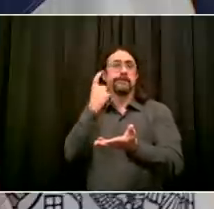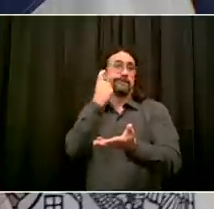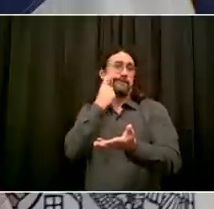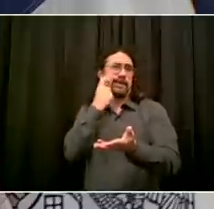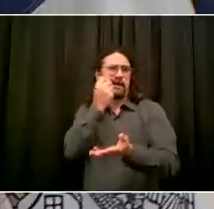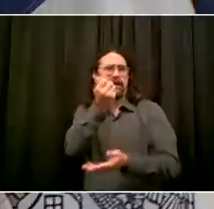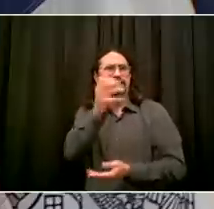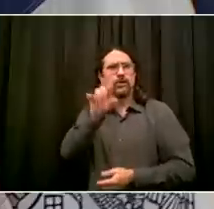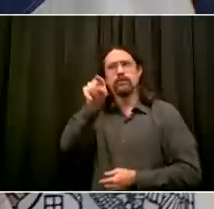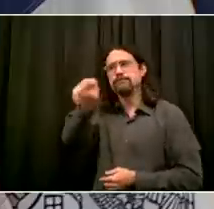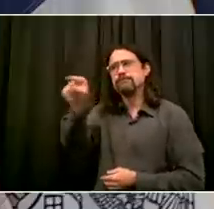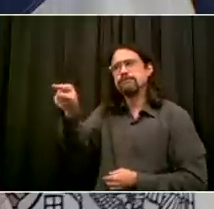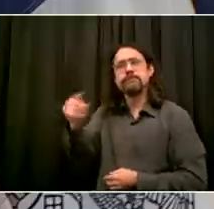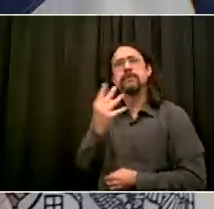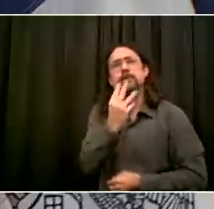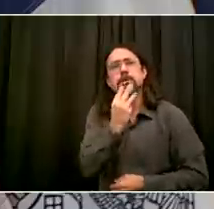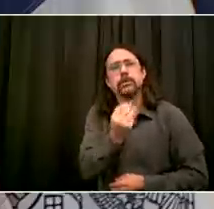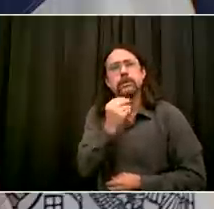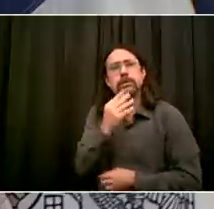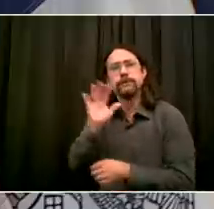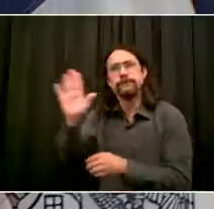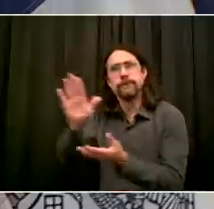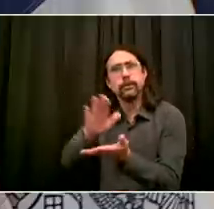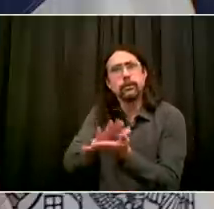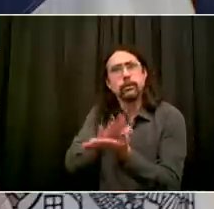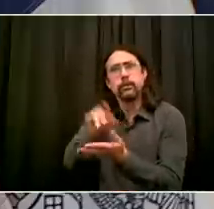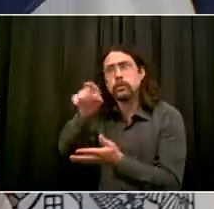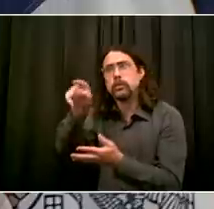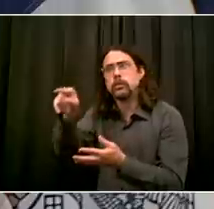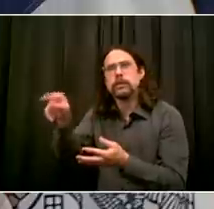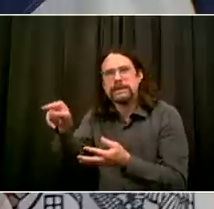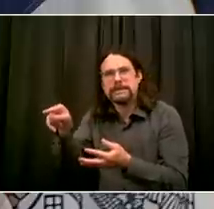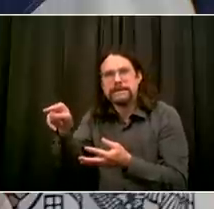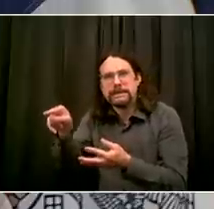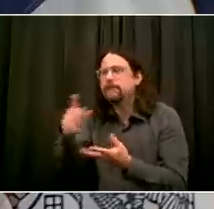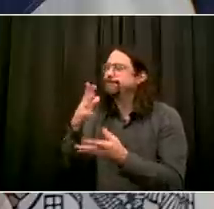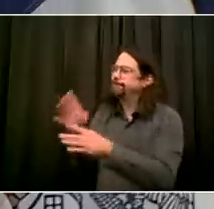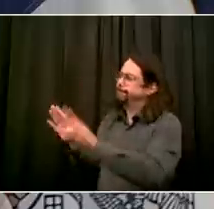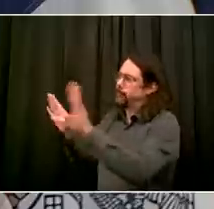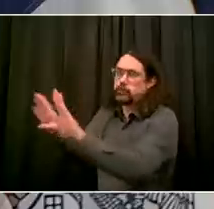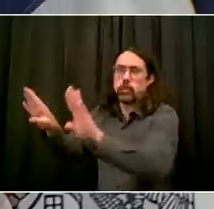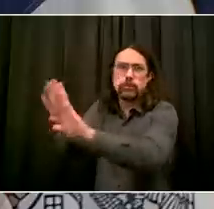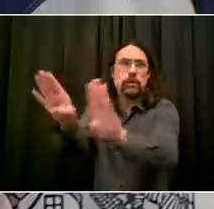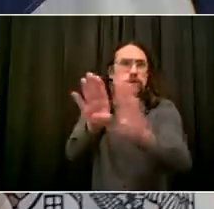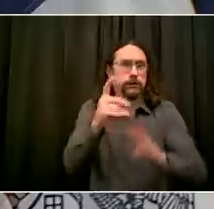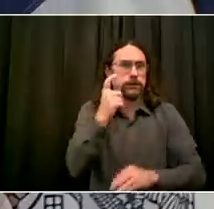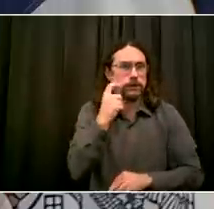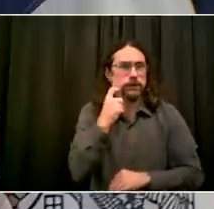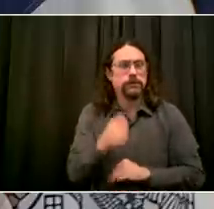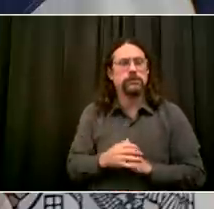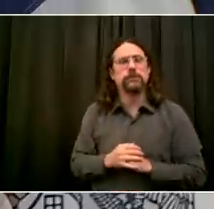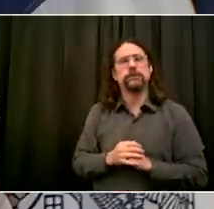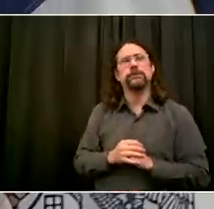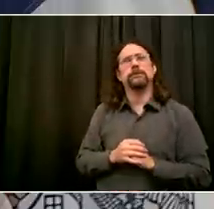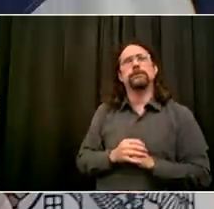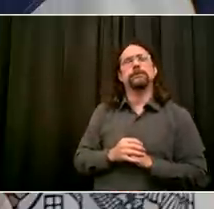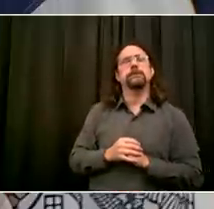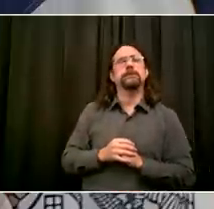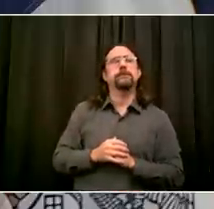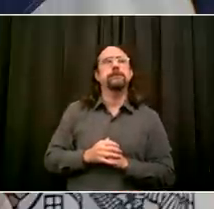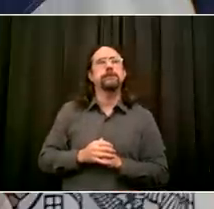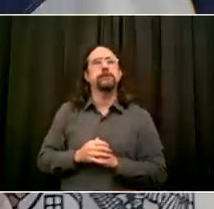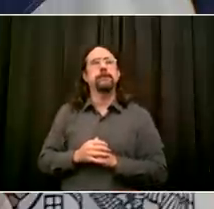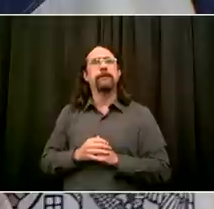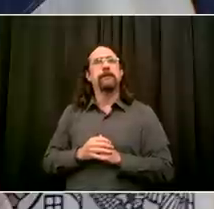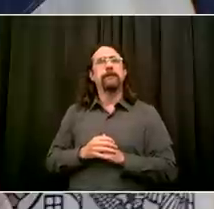the community, because we tried in the past and had success in Sunset